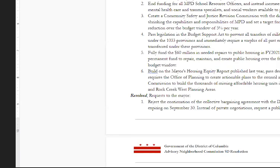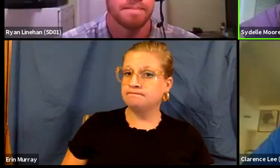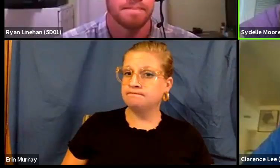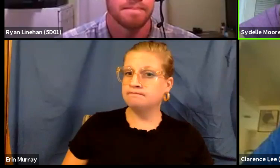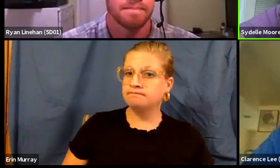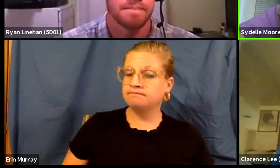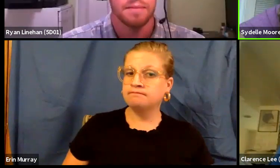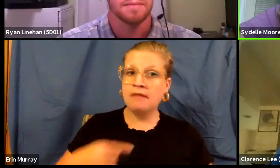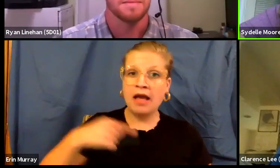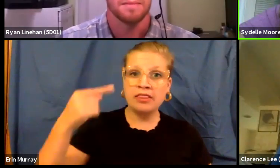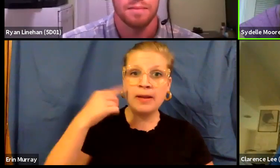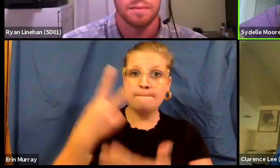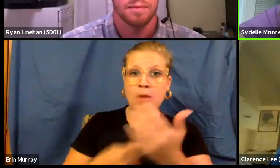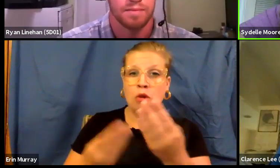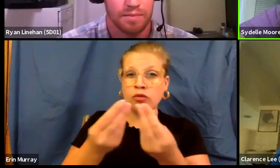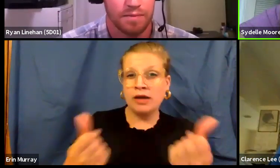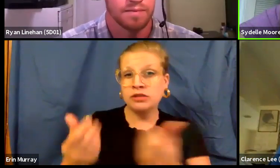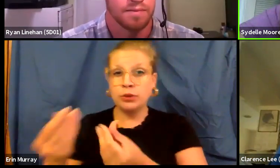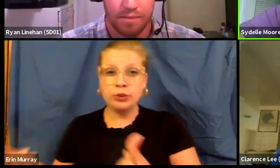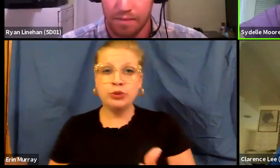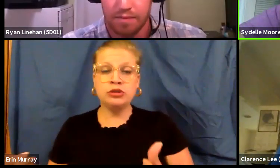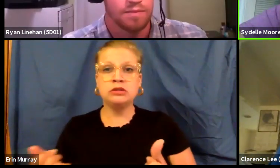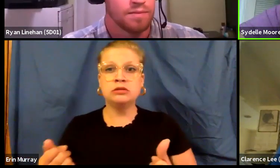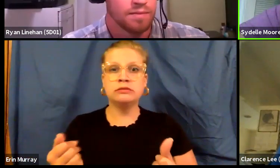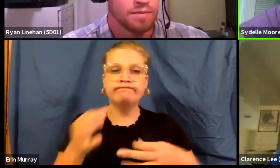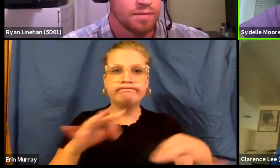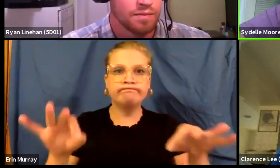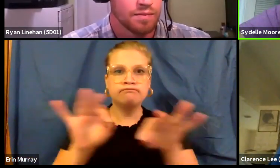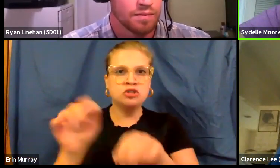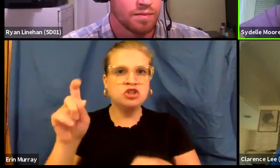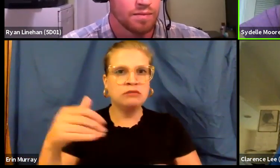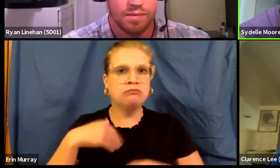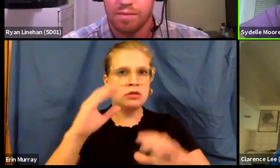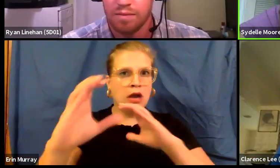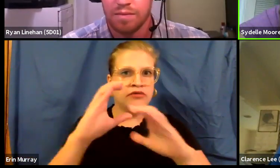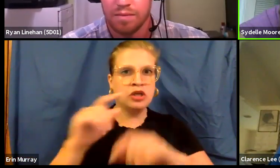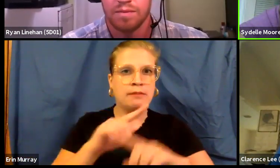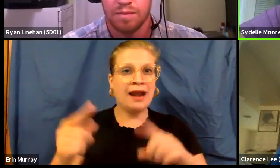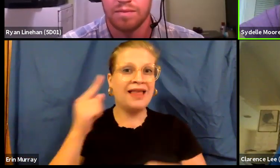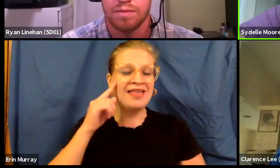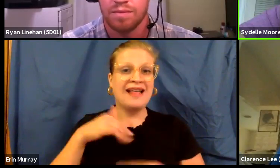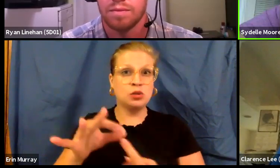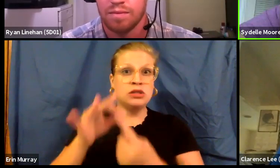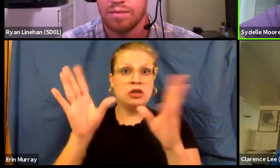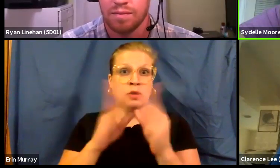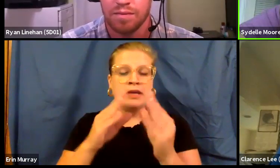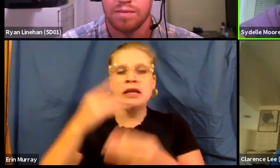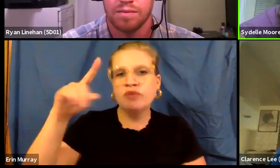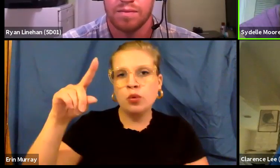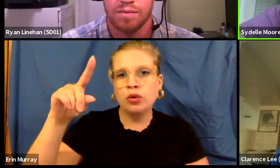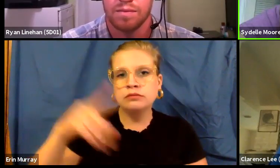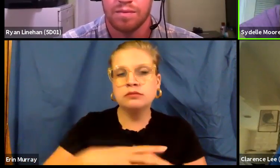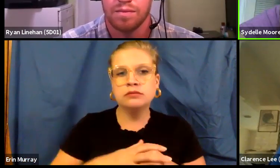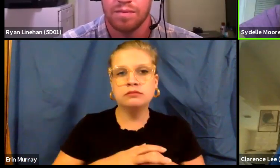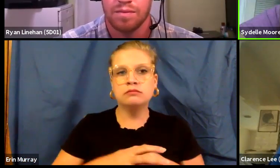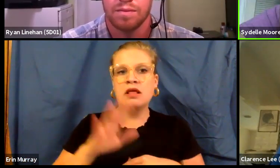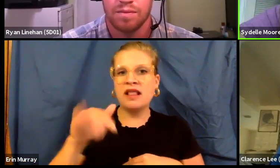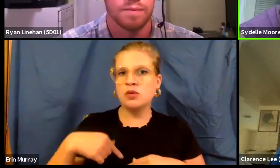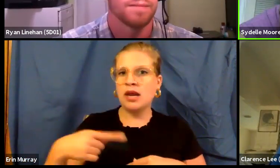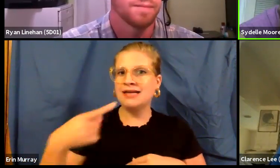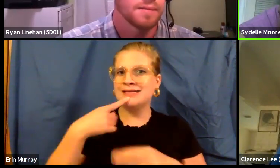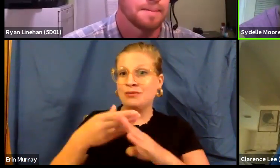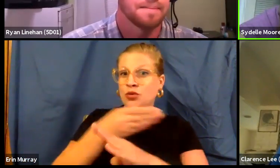And I think both resolutions are worthy of a conversation, but I think that that's what the special meeting should be for. And I think that's what I shared prior to the